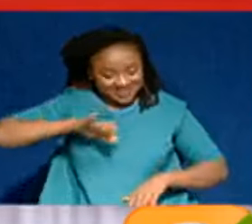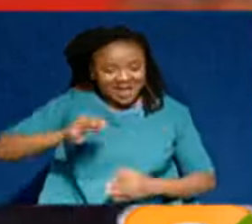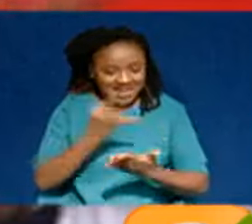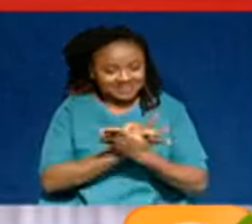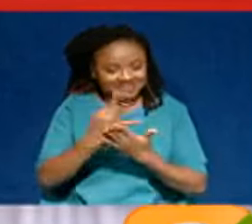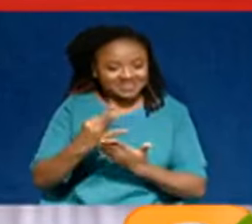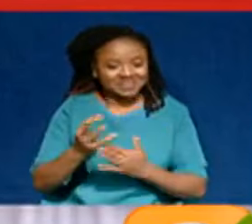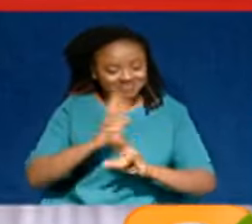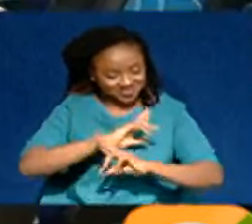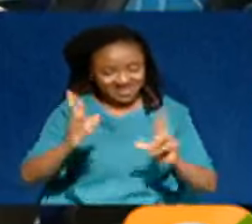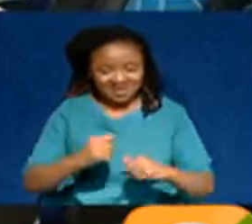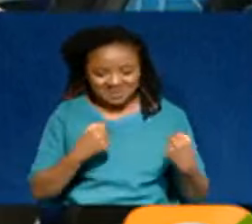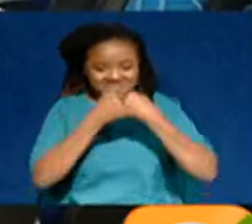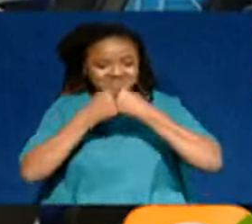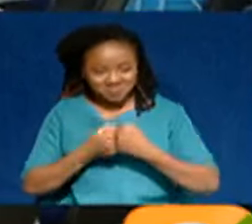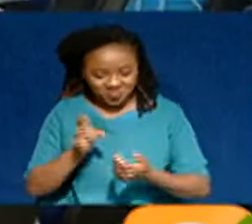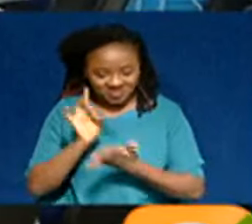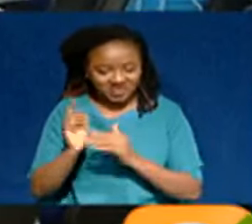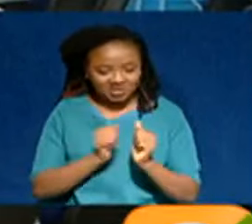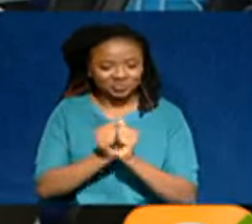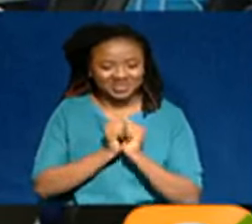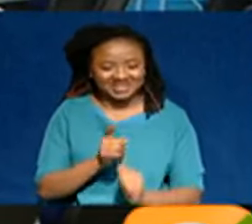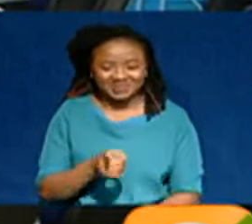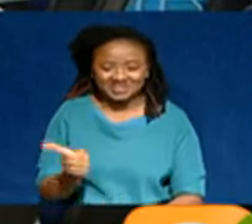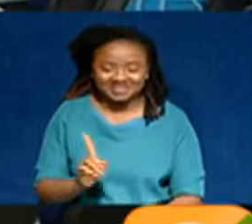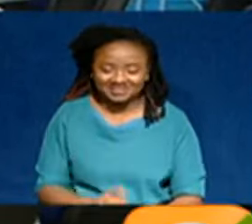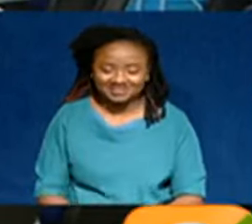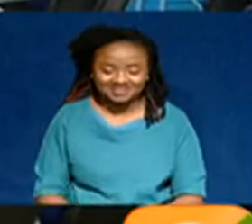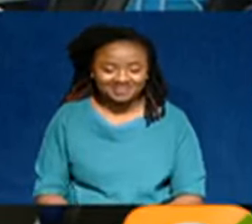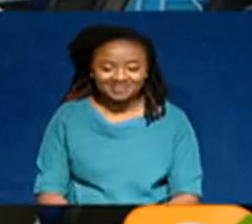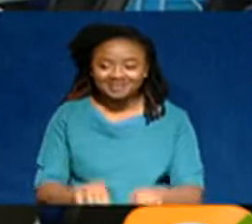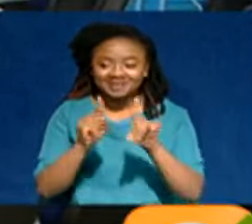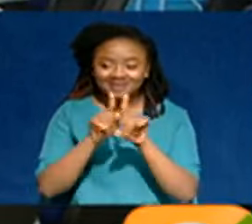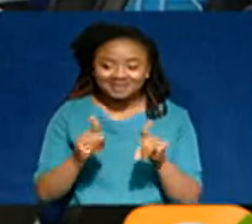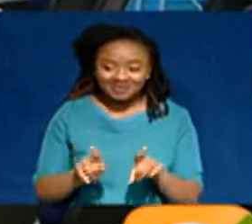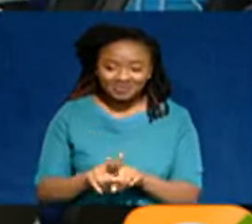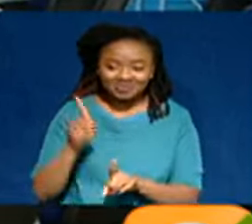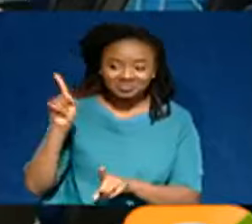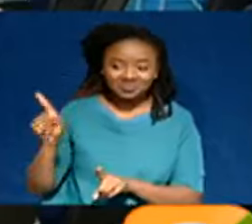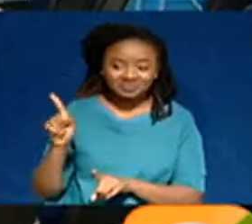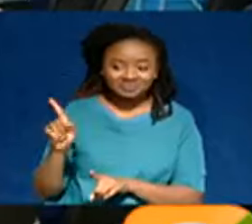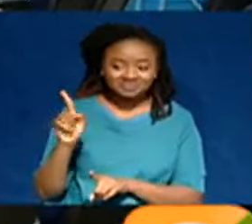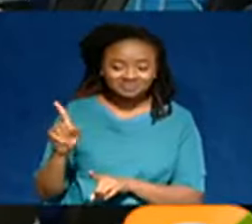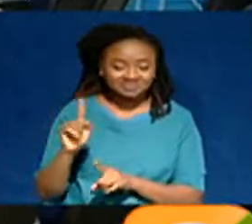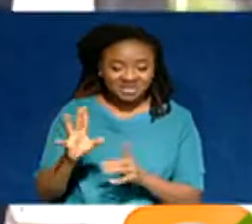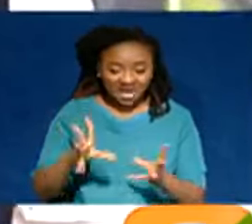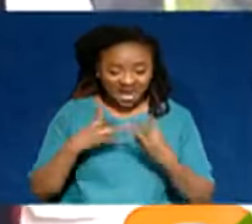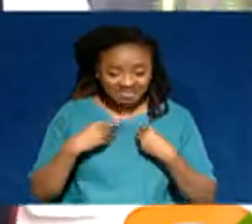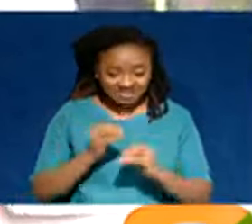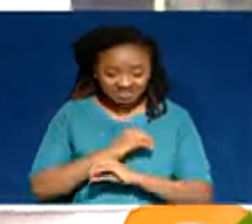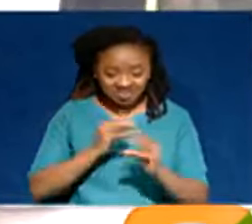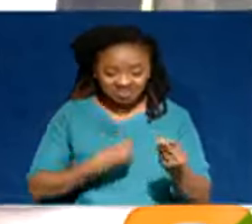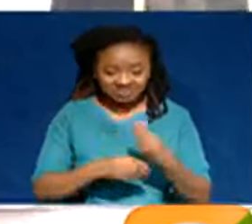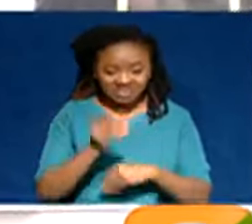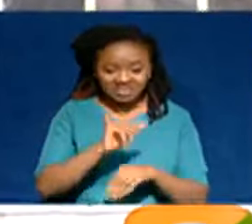waende tutaenda nyumbani na wao. The land tussle broke out when the Vice-Chancellor refused to hive off 200 acres of the disputed